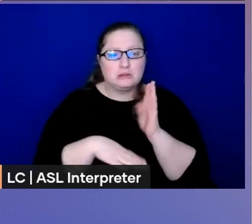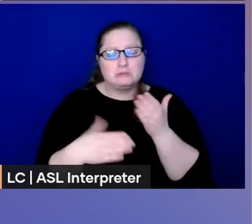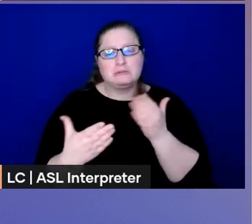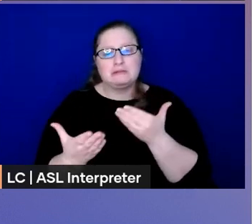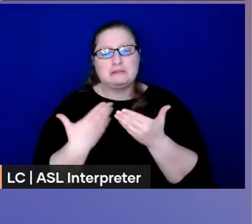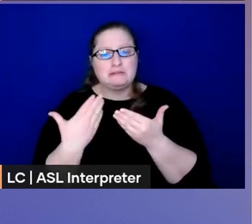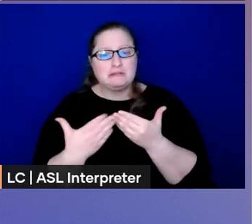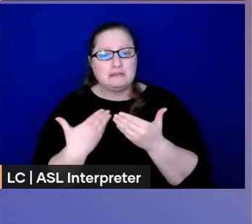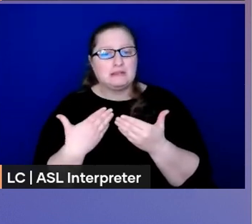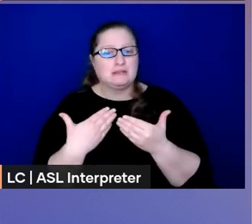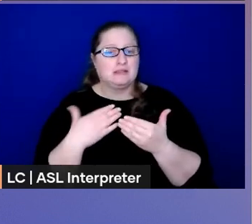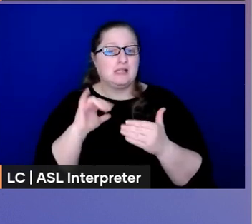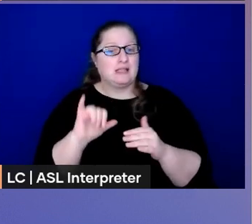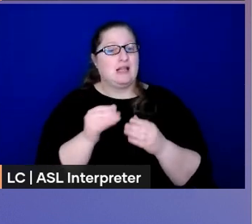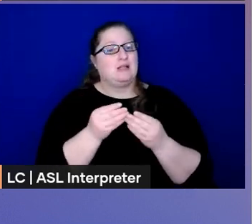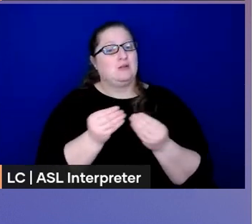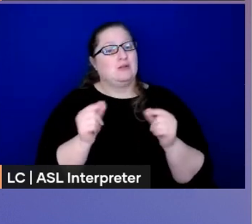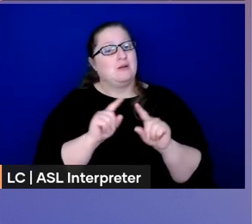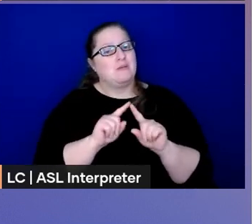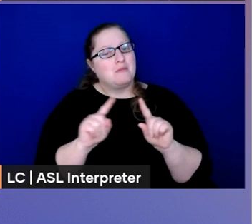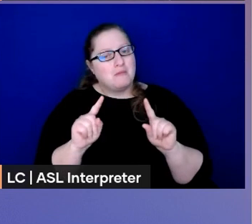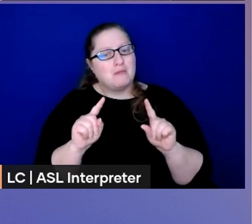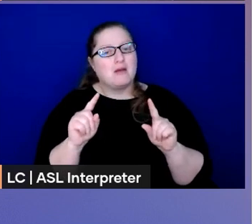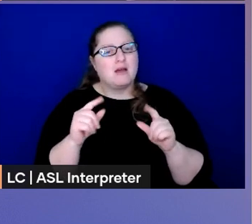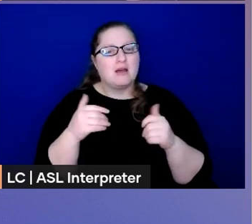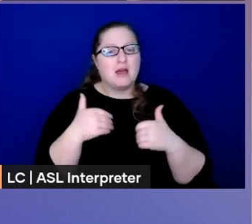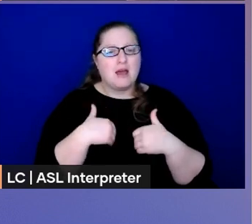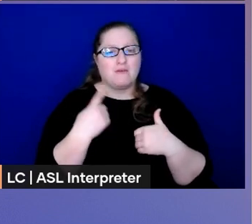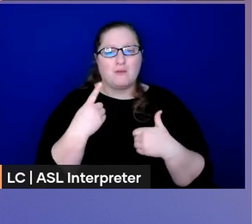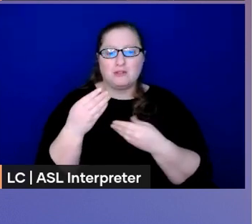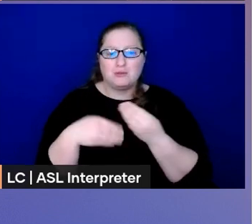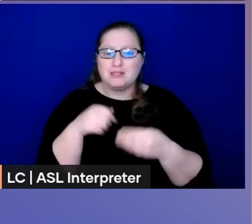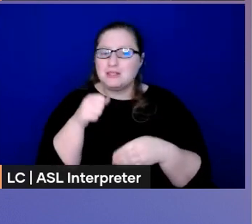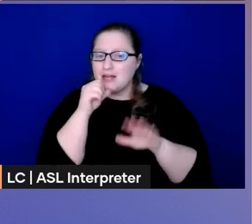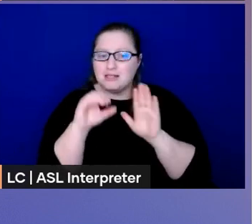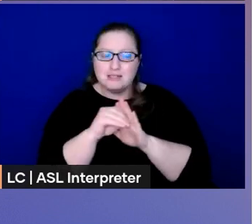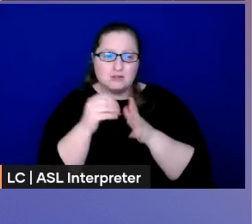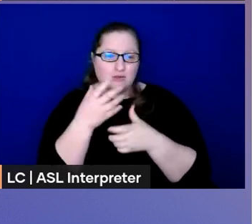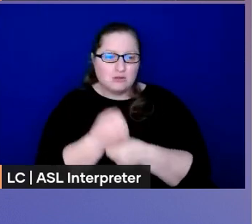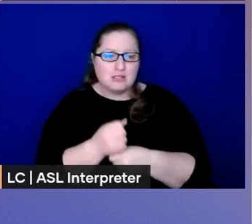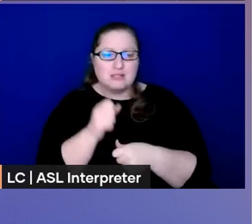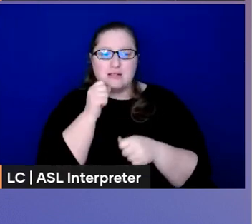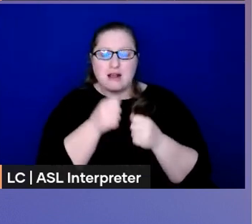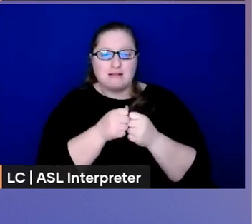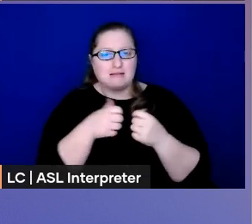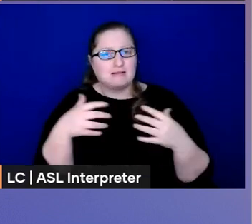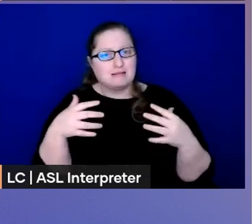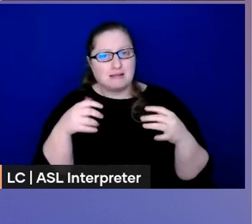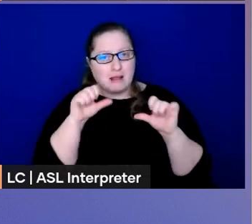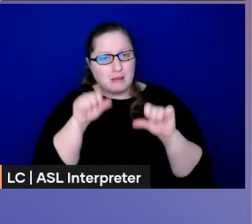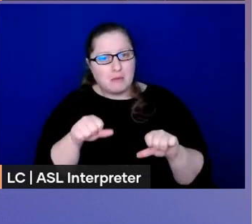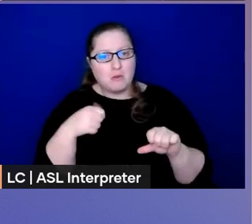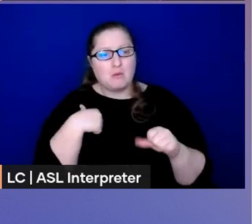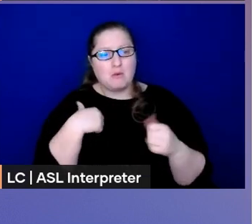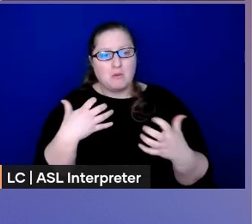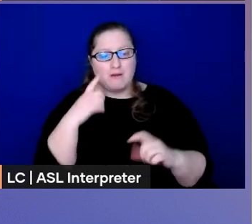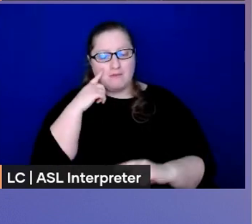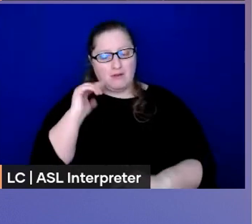This solution, however, comes with a trade-off. It's not secure. It's not zero trust. It's not really scalable for what we'd want in our enterprise.